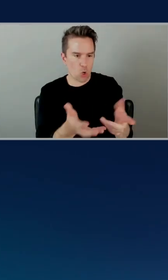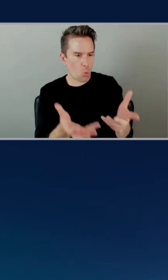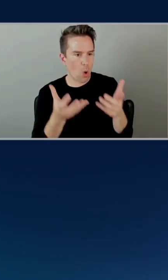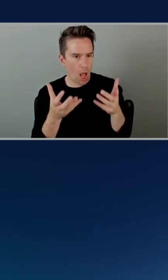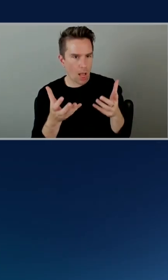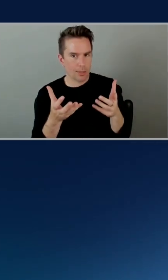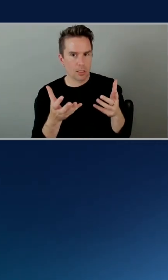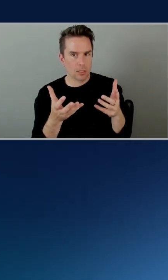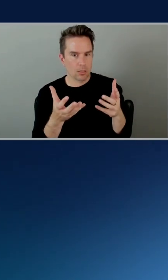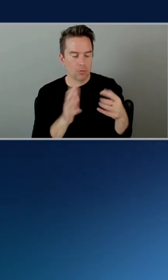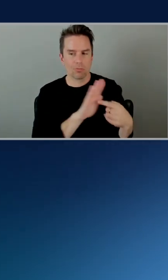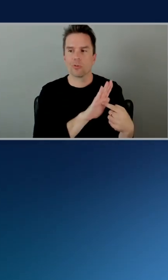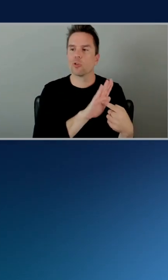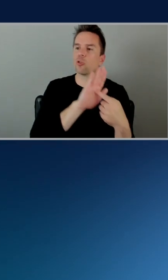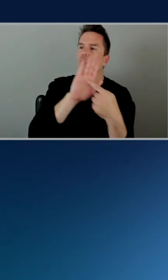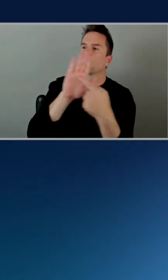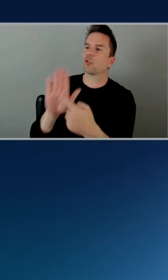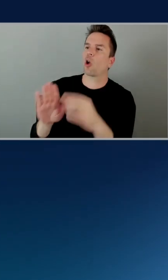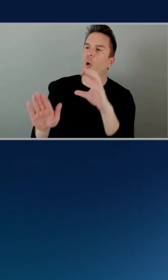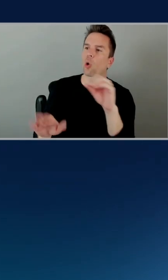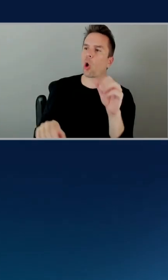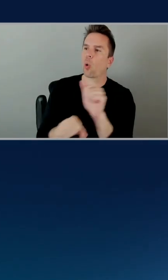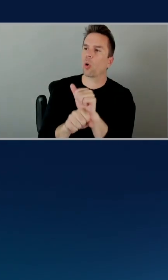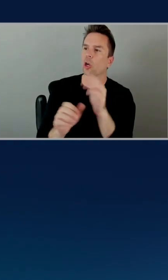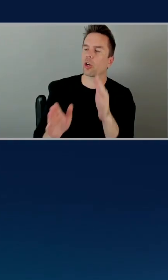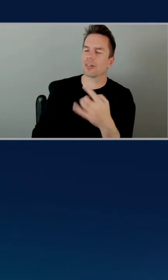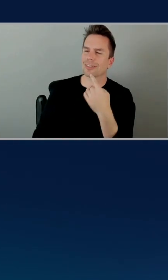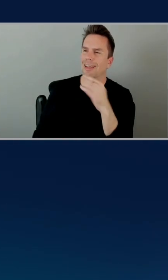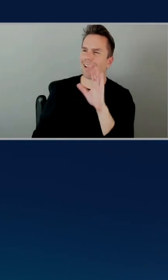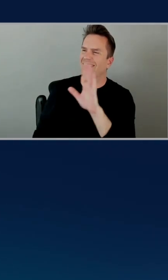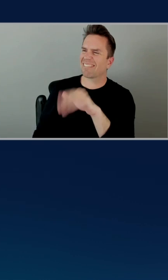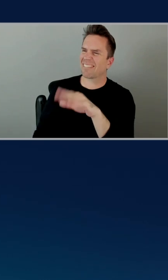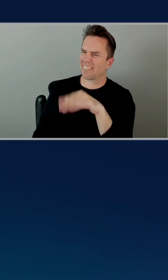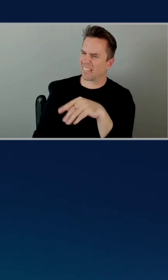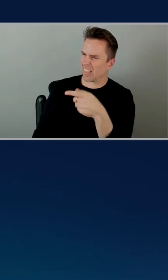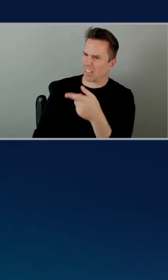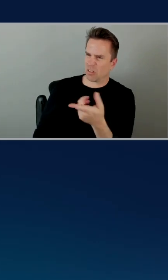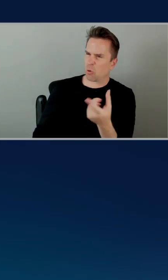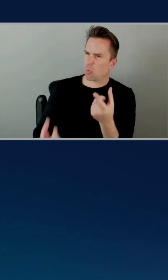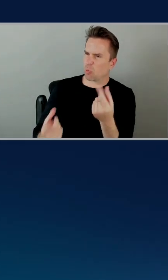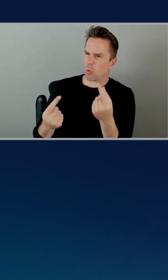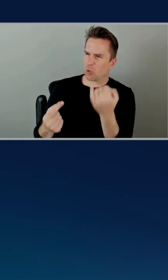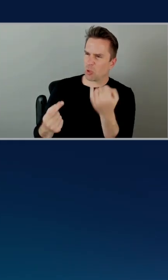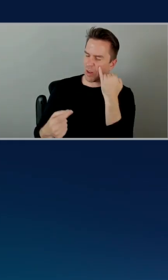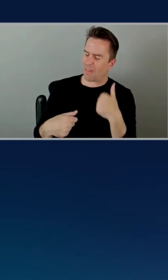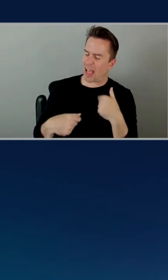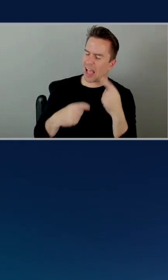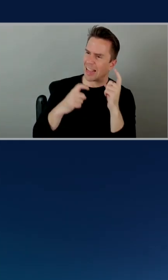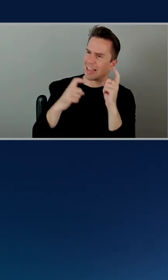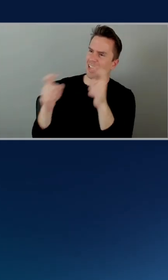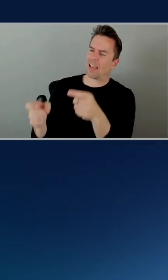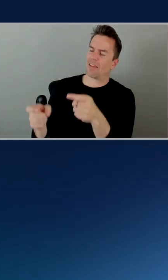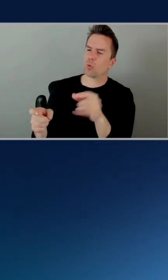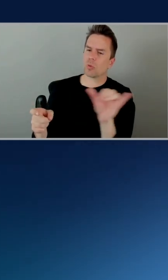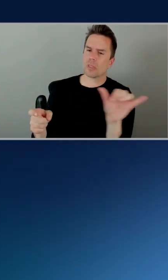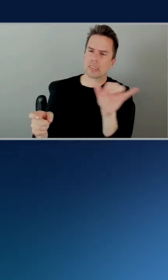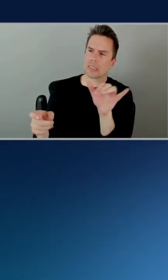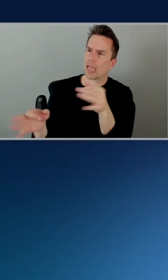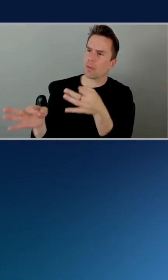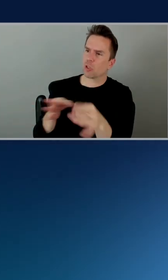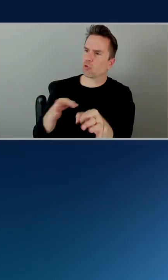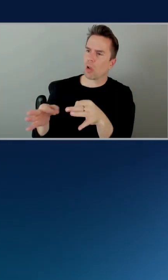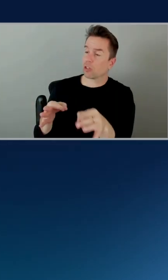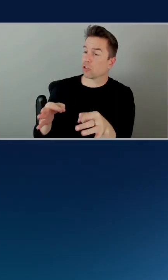it to one of your coworkers. Say, hey, what would you do if I gave you these instructions? Right. And if they're